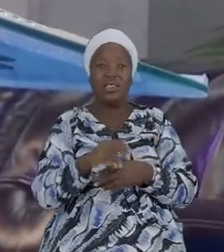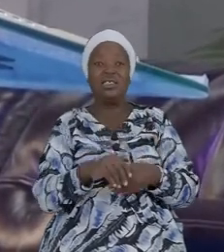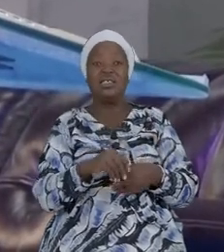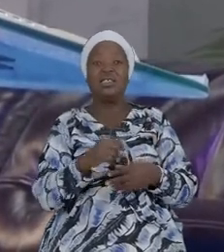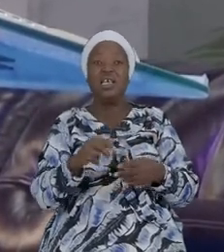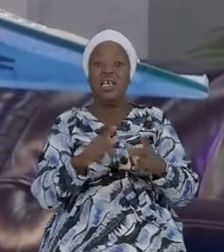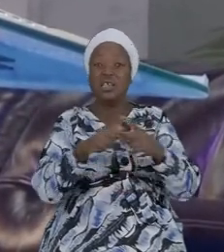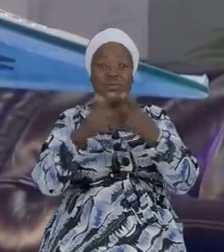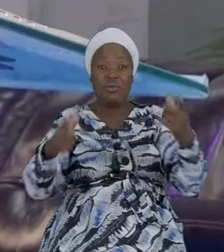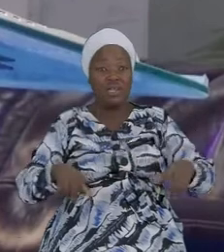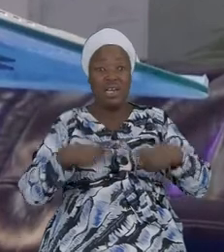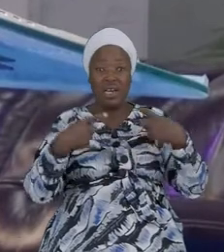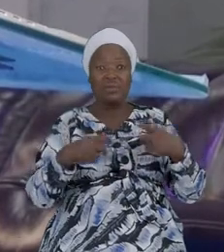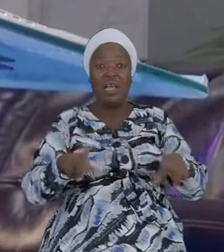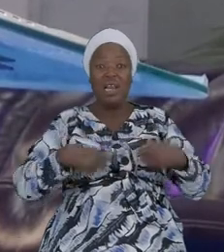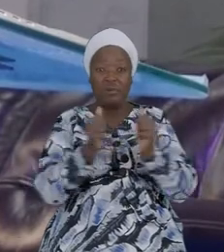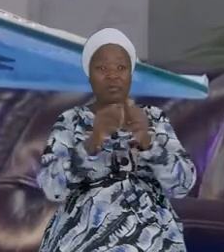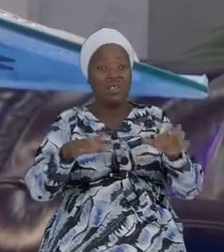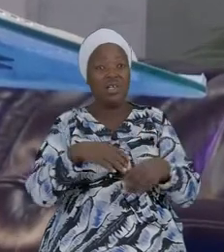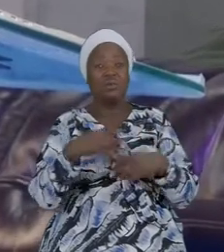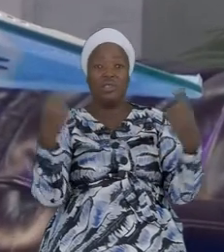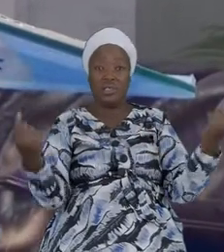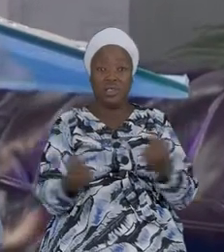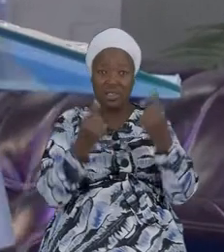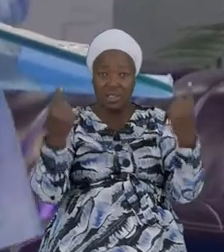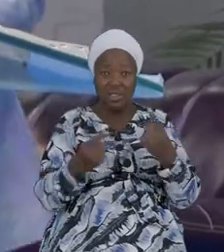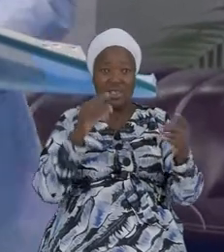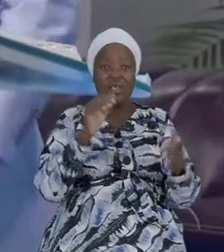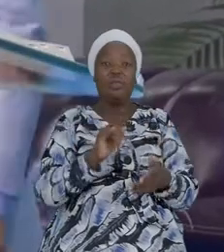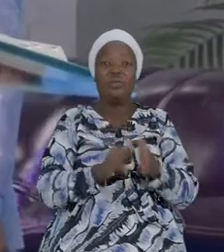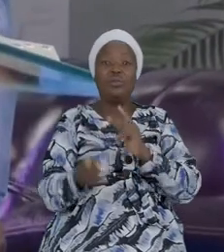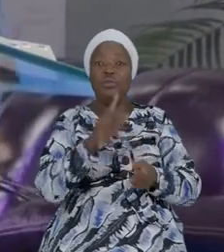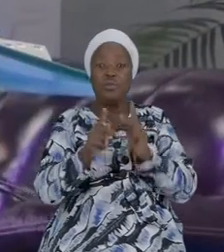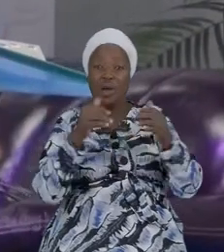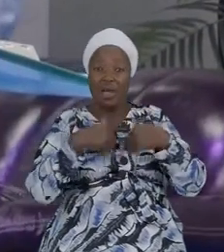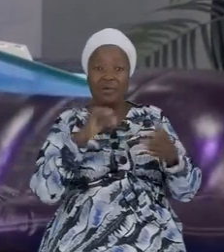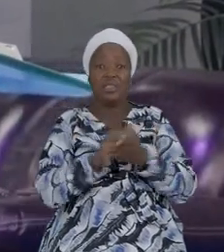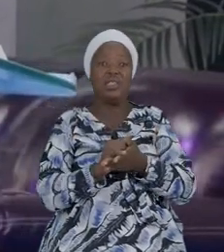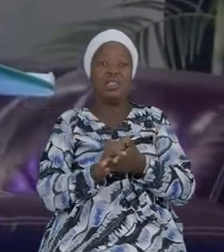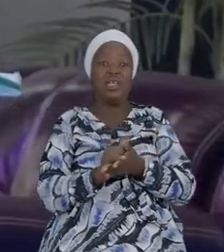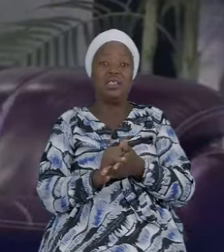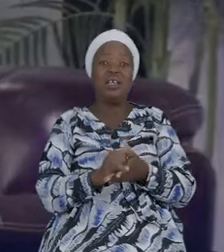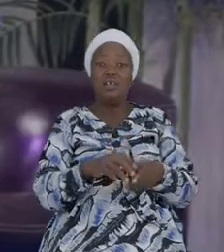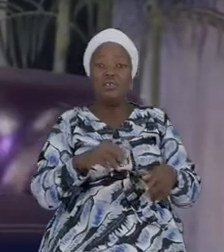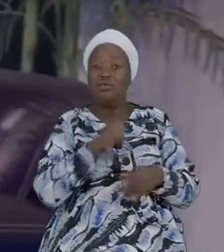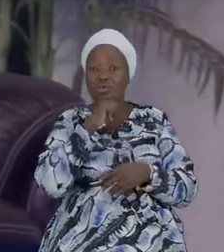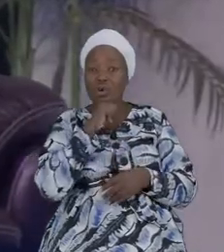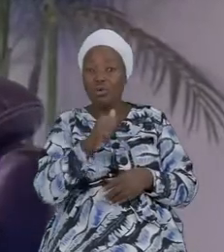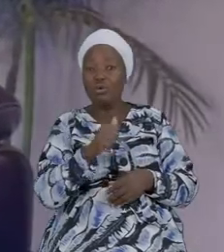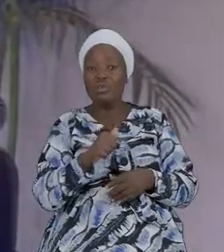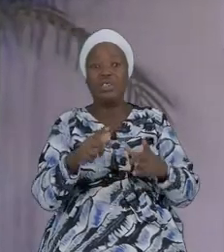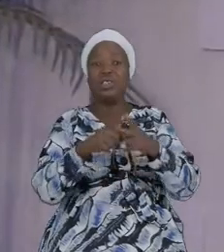incorruptible. Incorruptible creature. Such people have incredible miracles. And in the coming